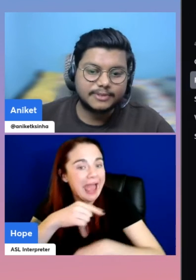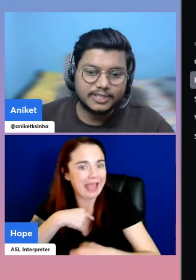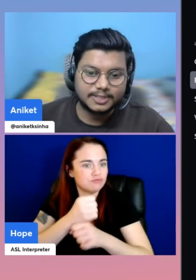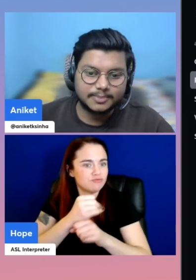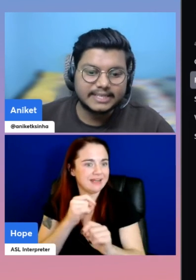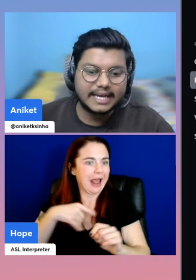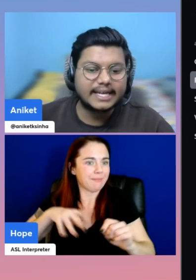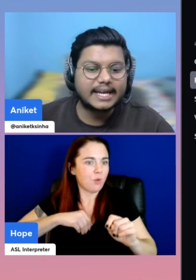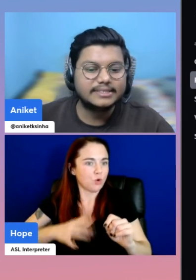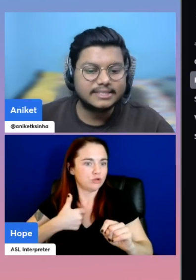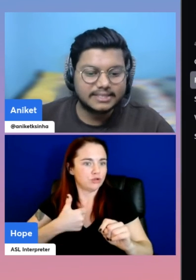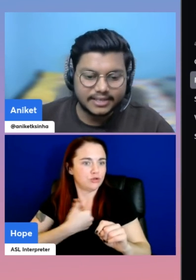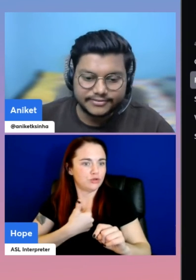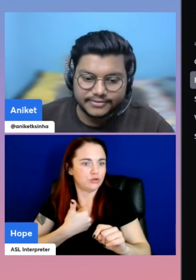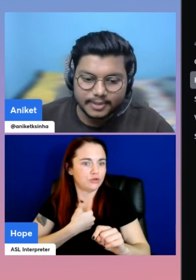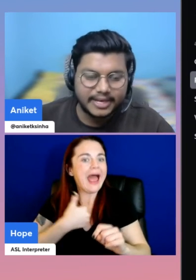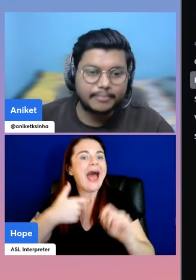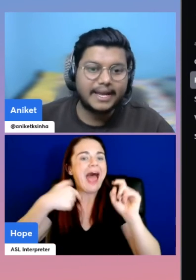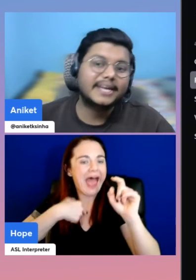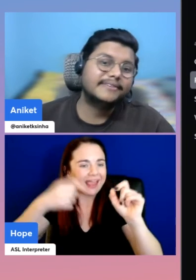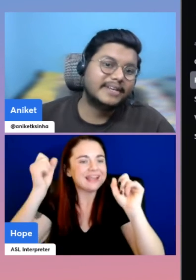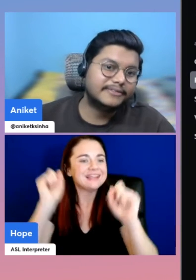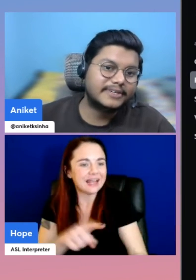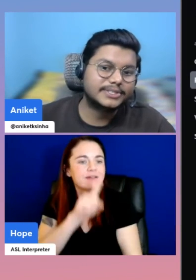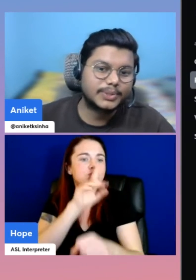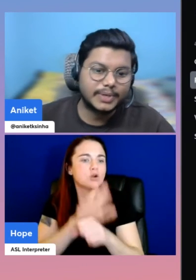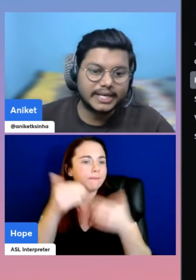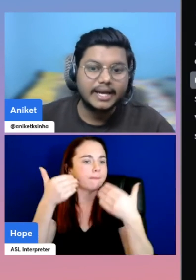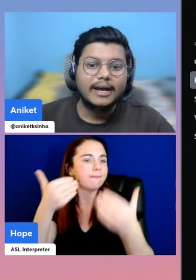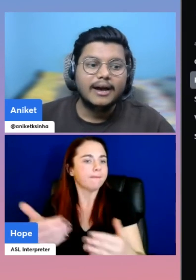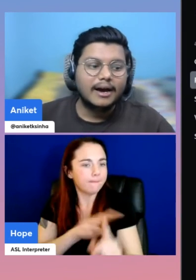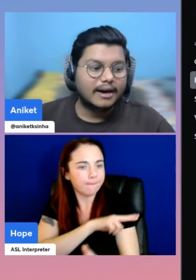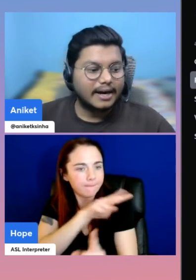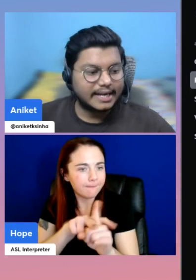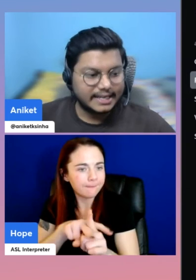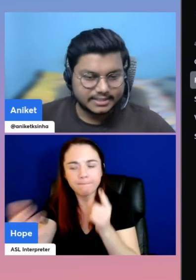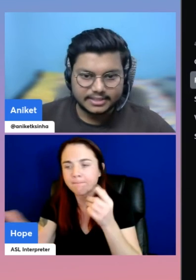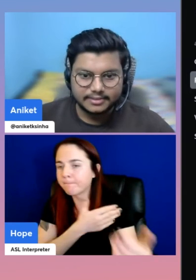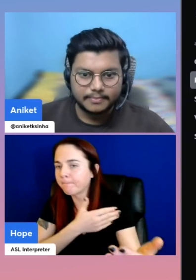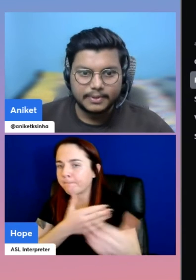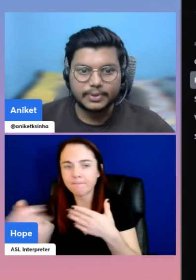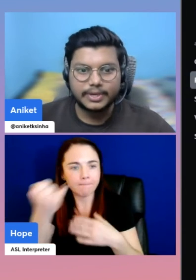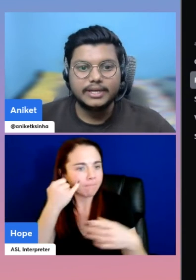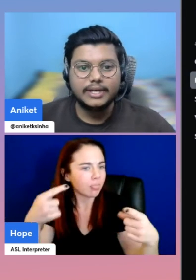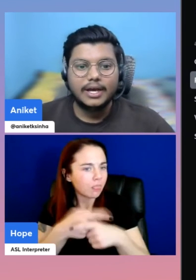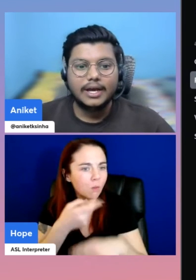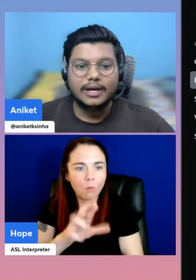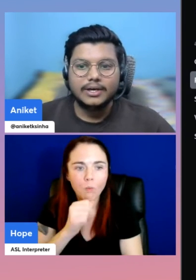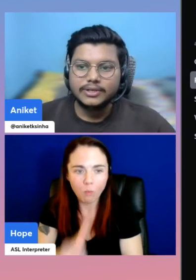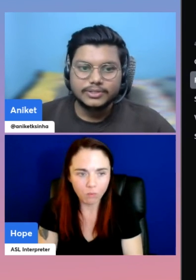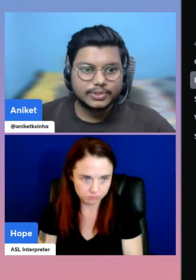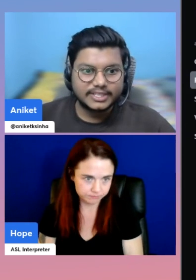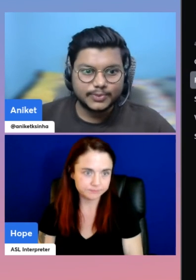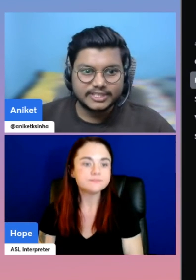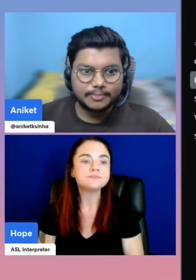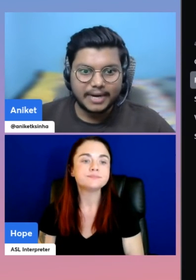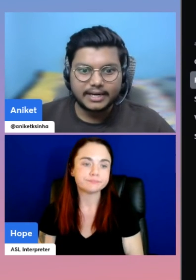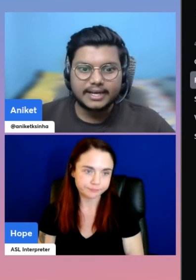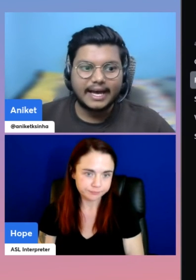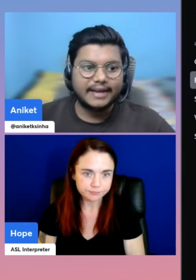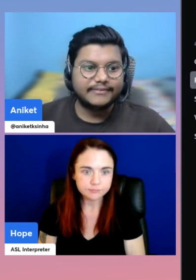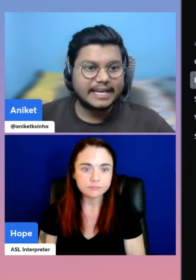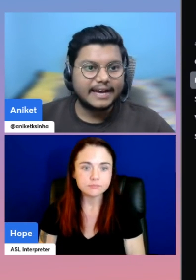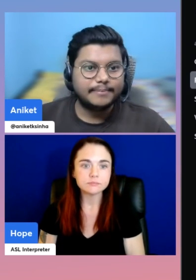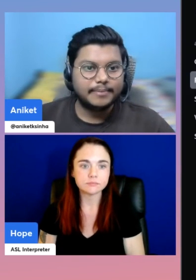specific workspace, I can just confirm and apply even if it is going against. Okay. So this was the